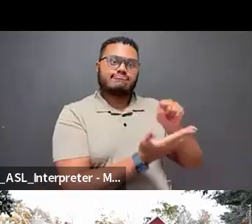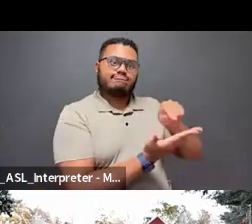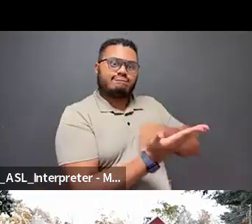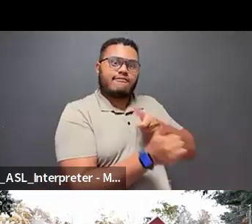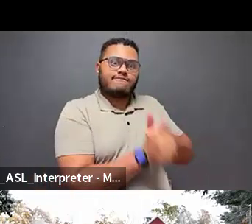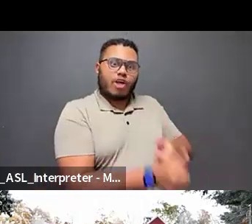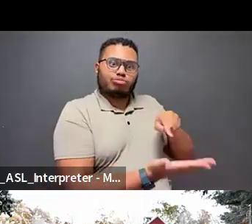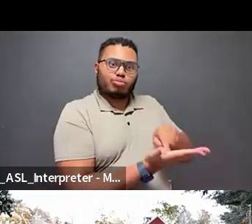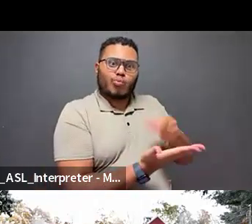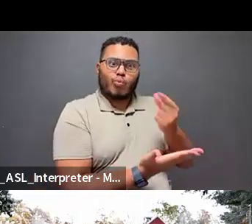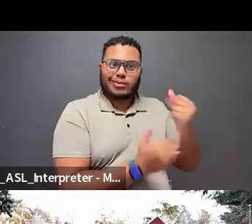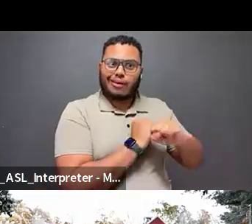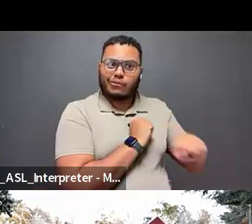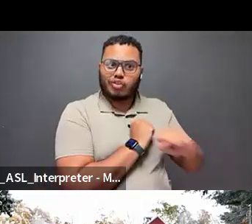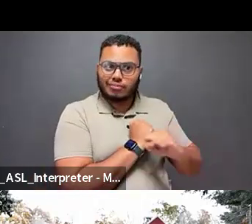Martin.